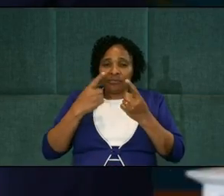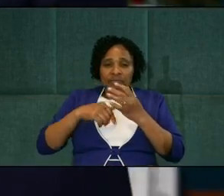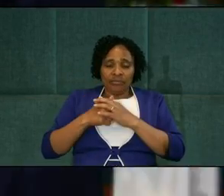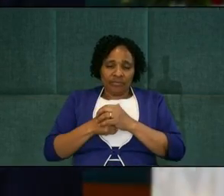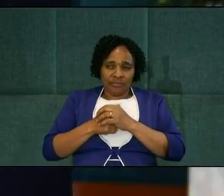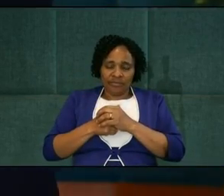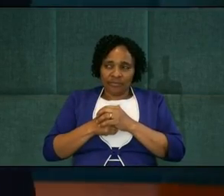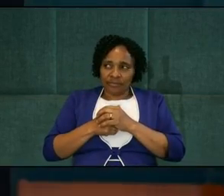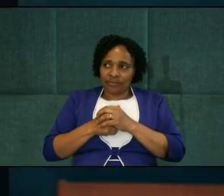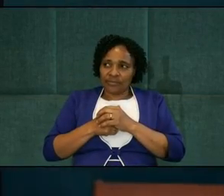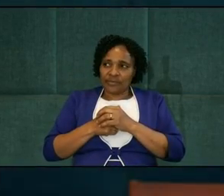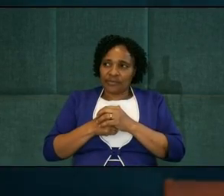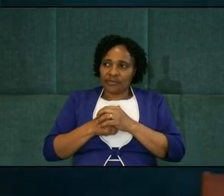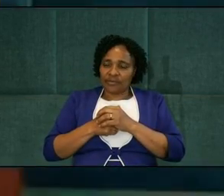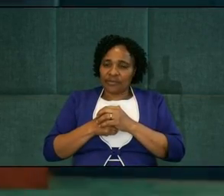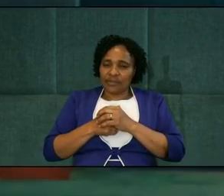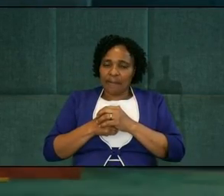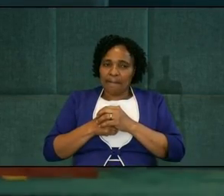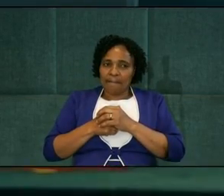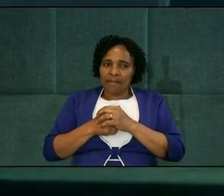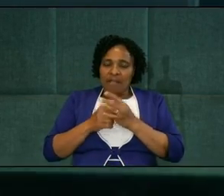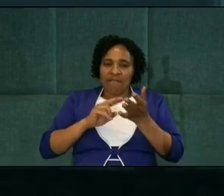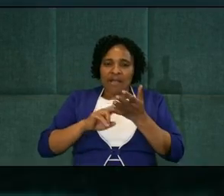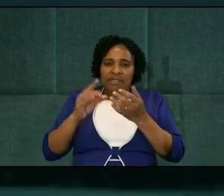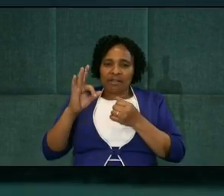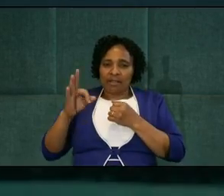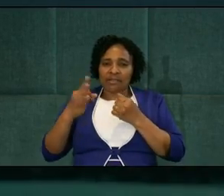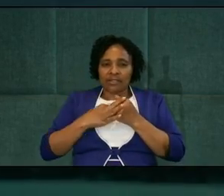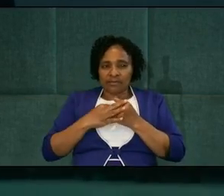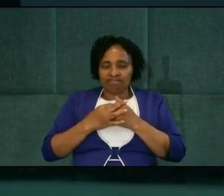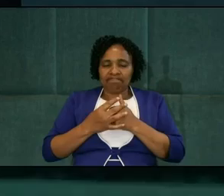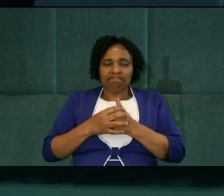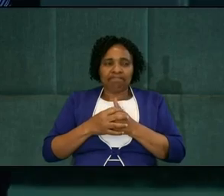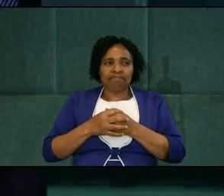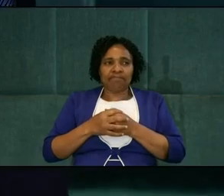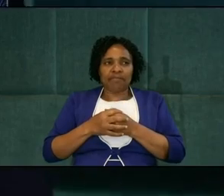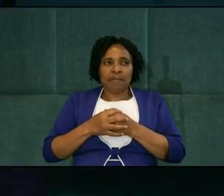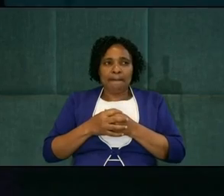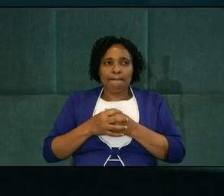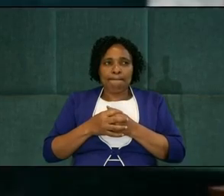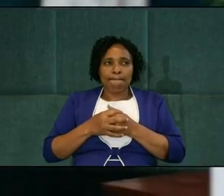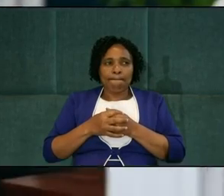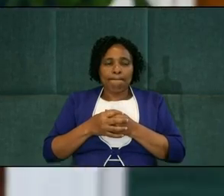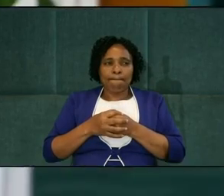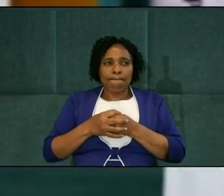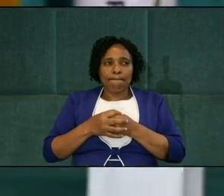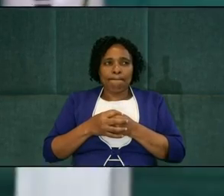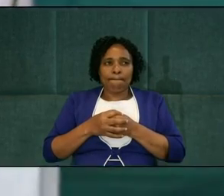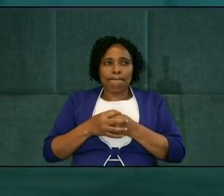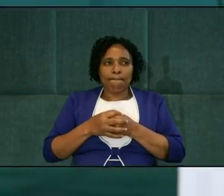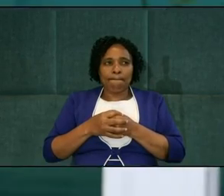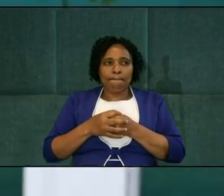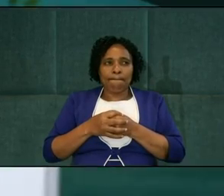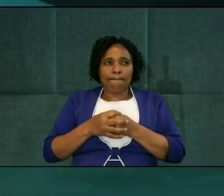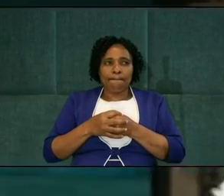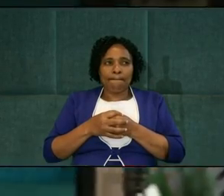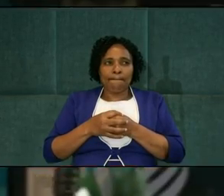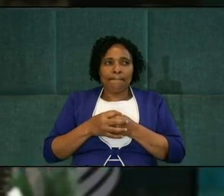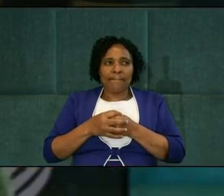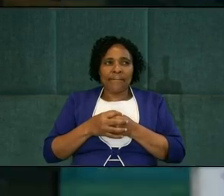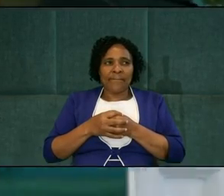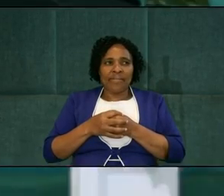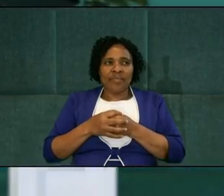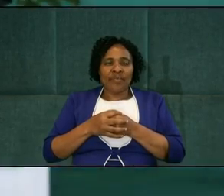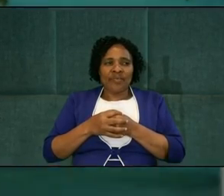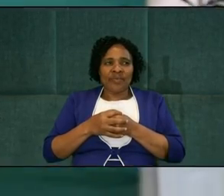Verse 38 says something else. Can we put 38 up there? Genesis 12, verse 38 says something else. Help me read. It says, a